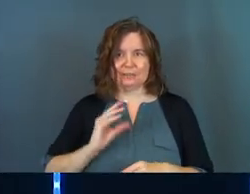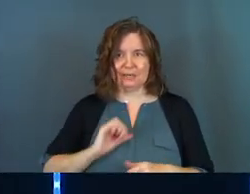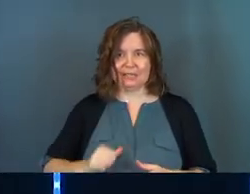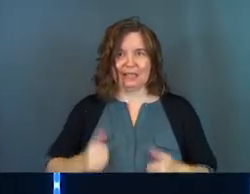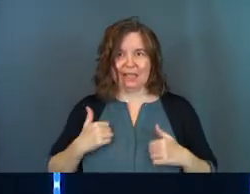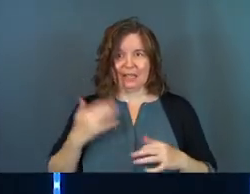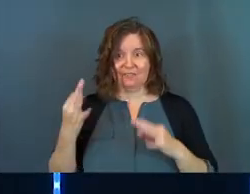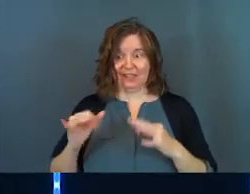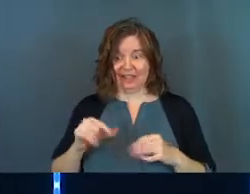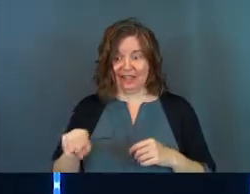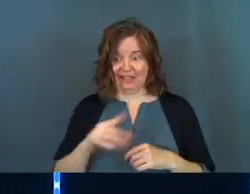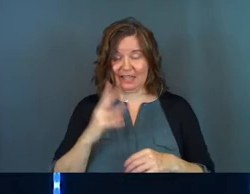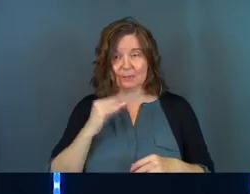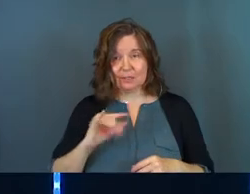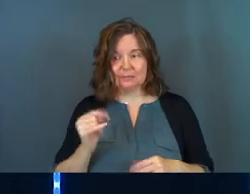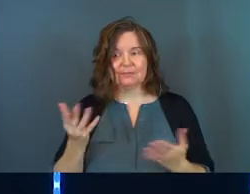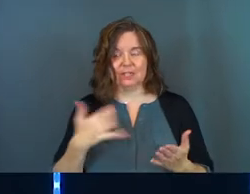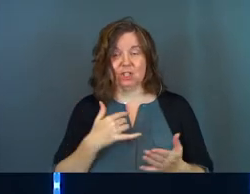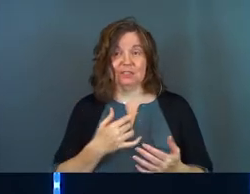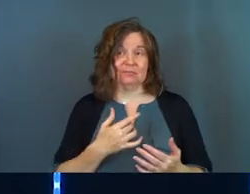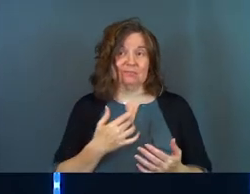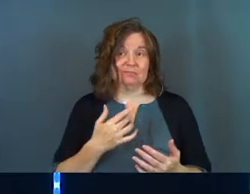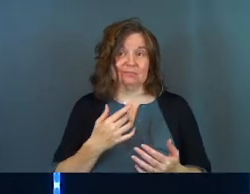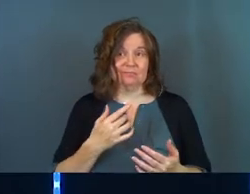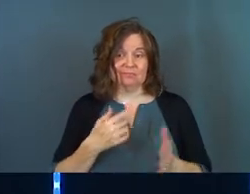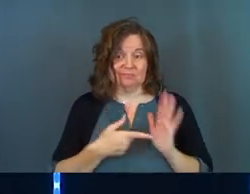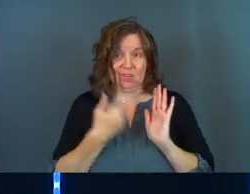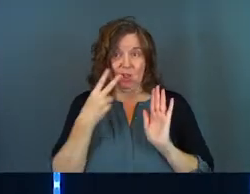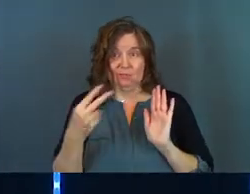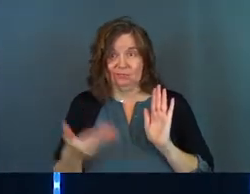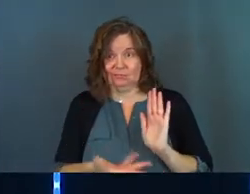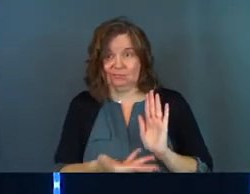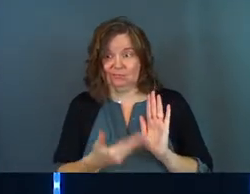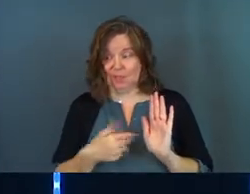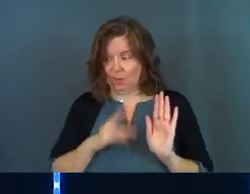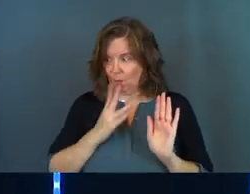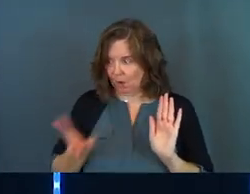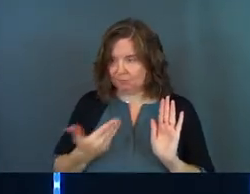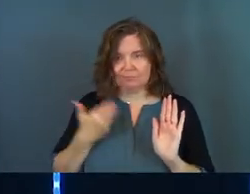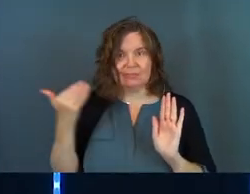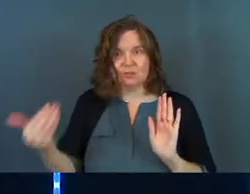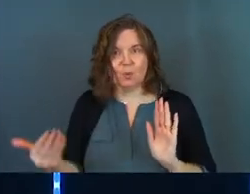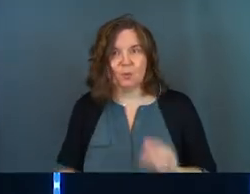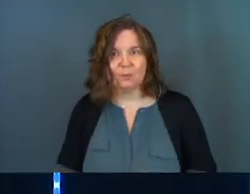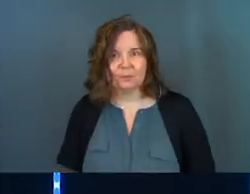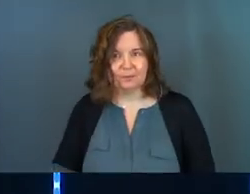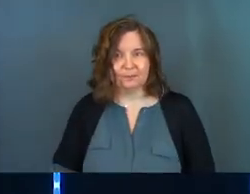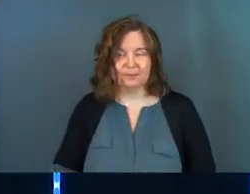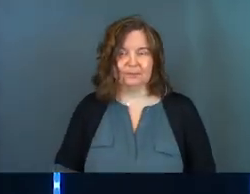experience life and faith like they experienced it? Here's a taster. There's water. Let's go.